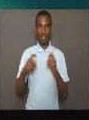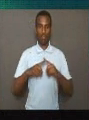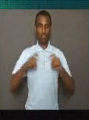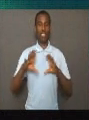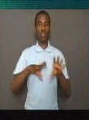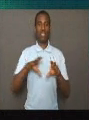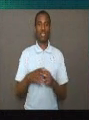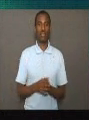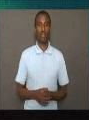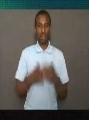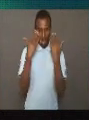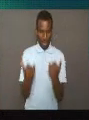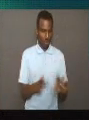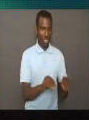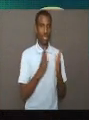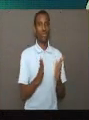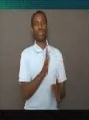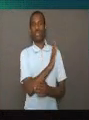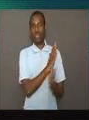Students, let's get ready.